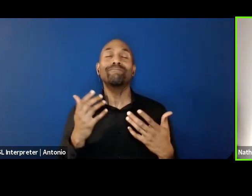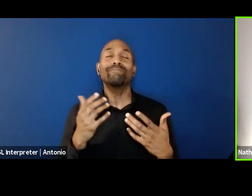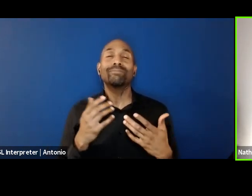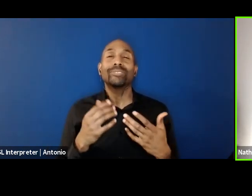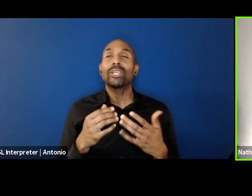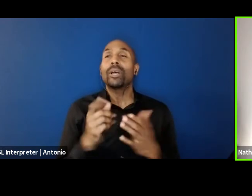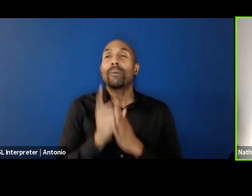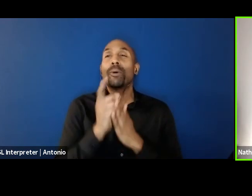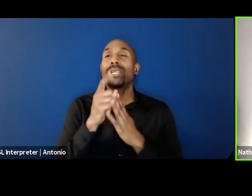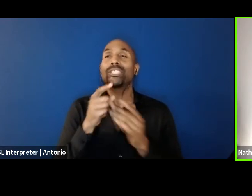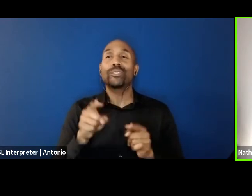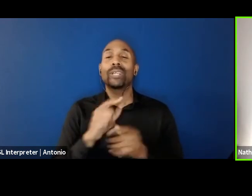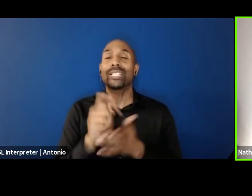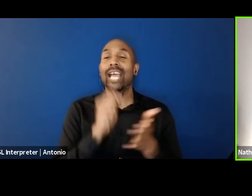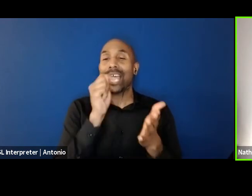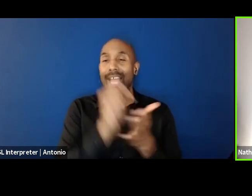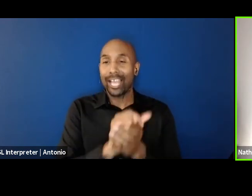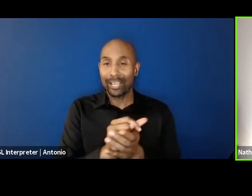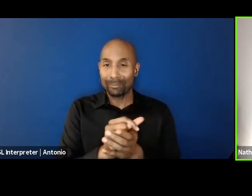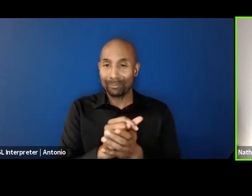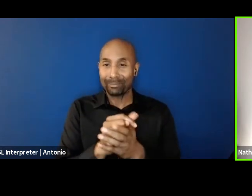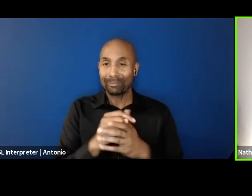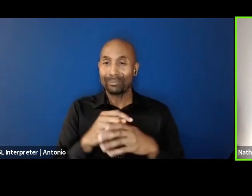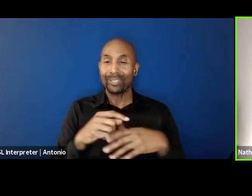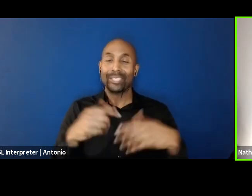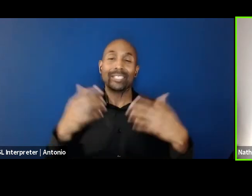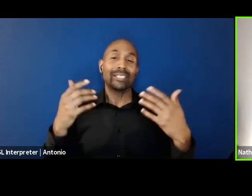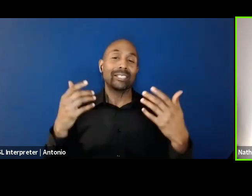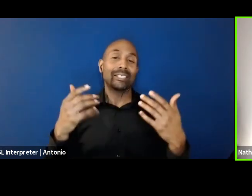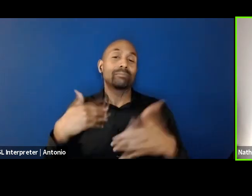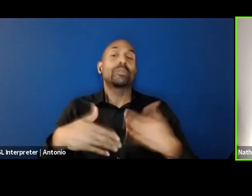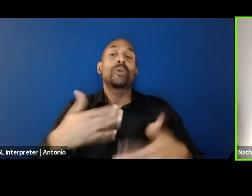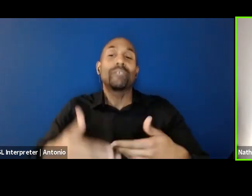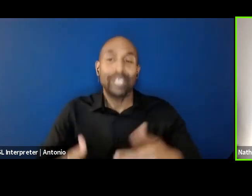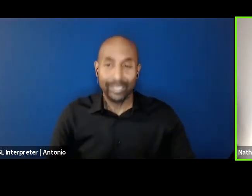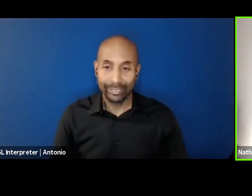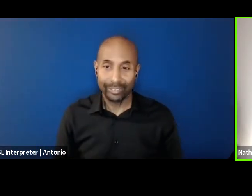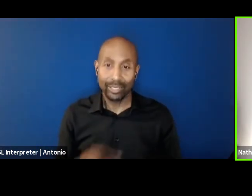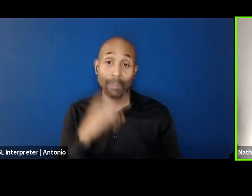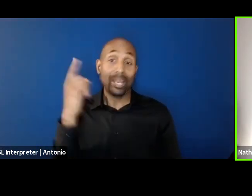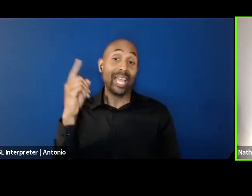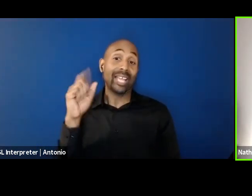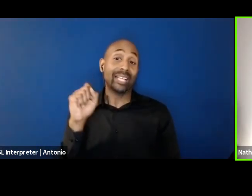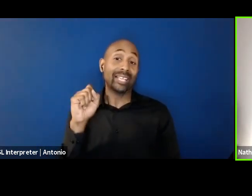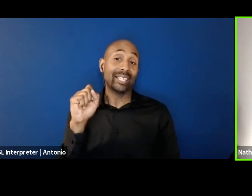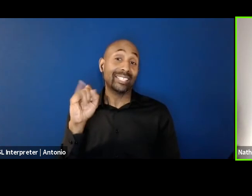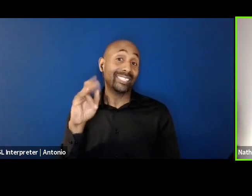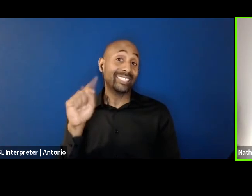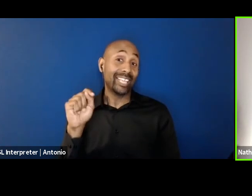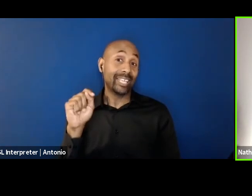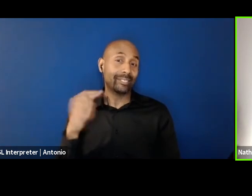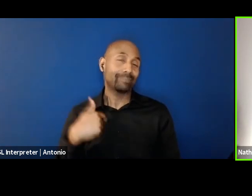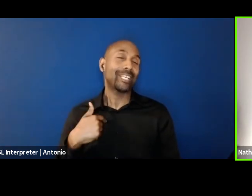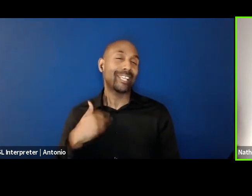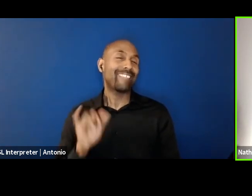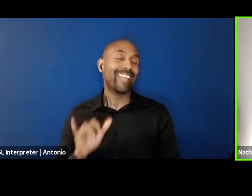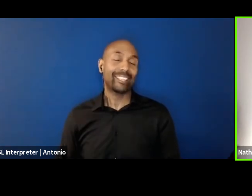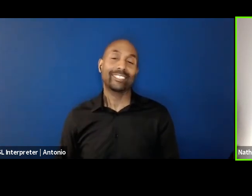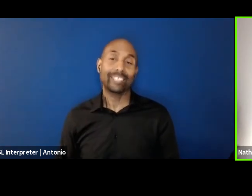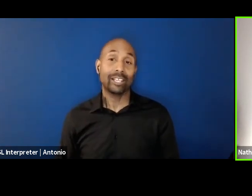230th part. Her black saint I'd be, the two of us abed in black sheets, black